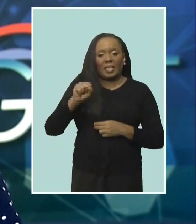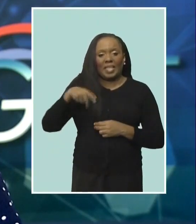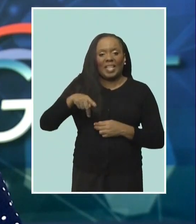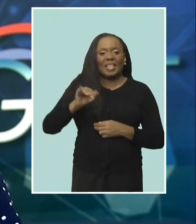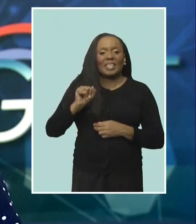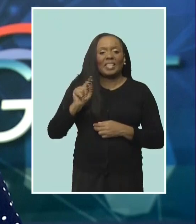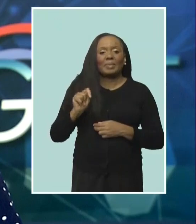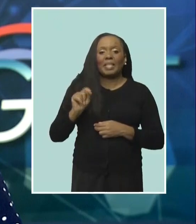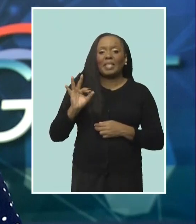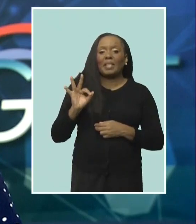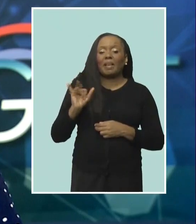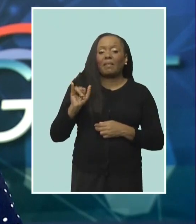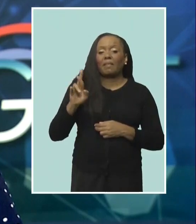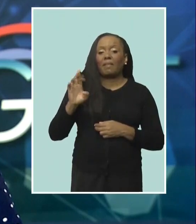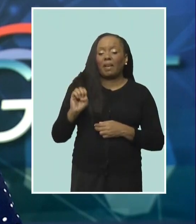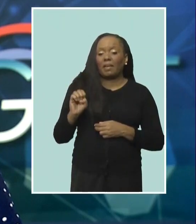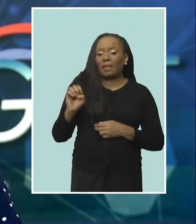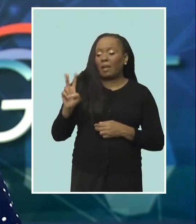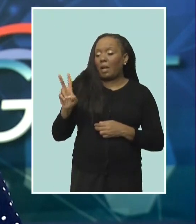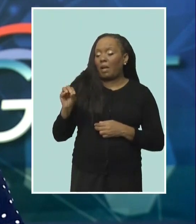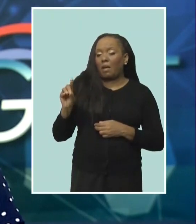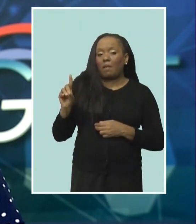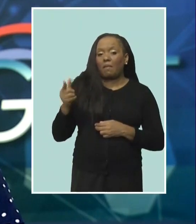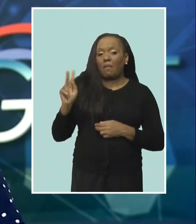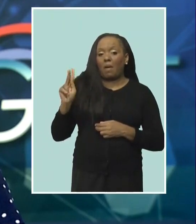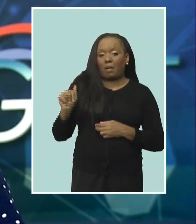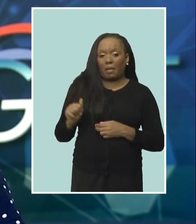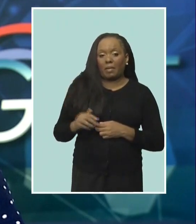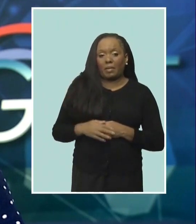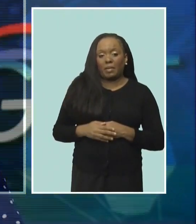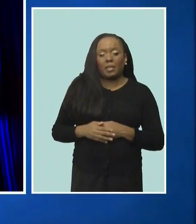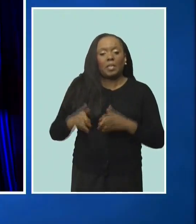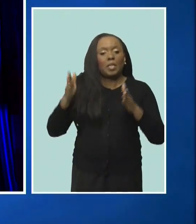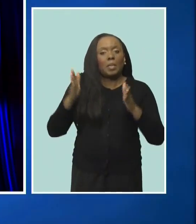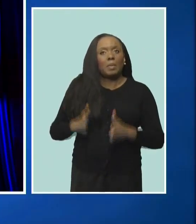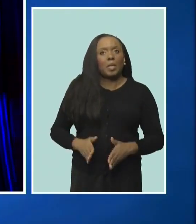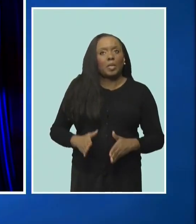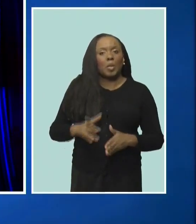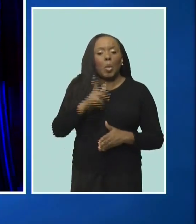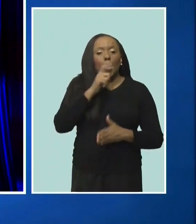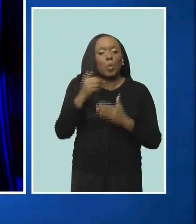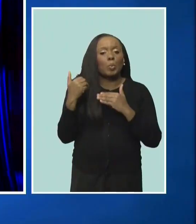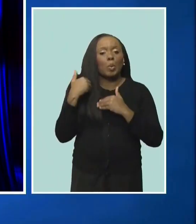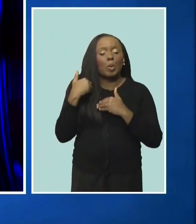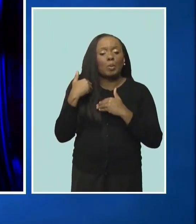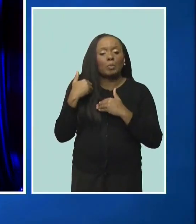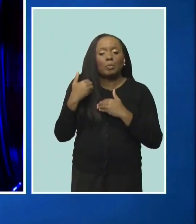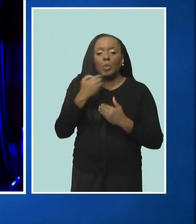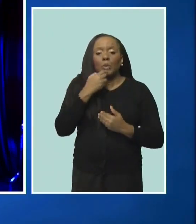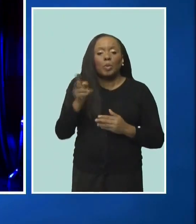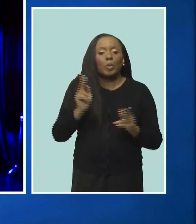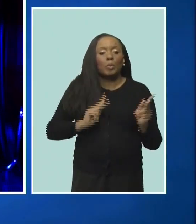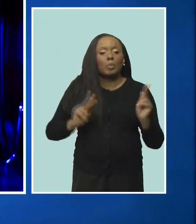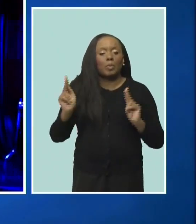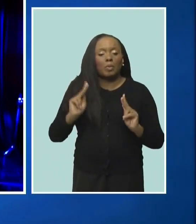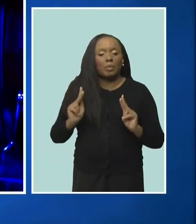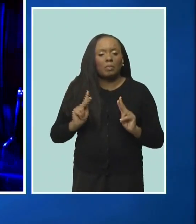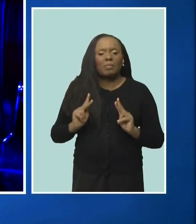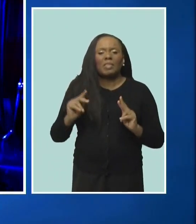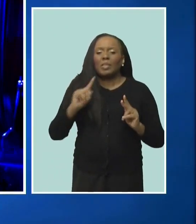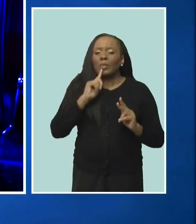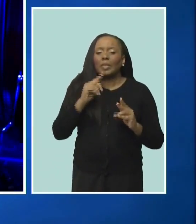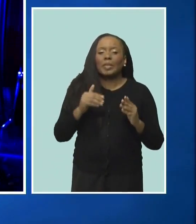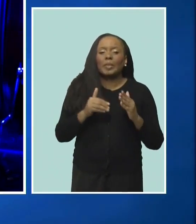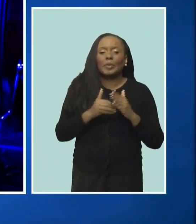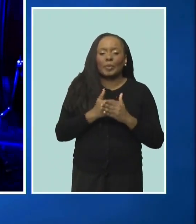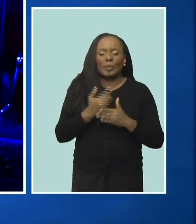at Jeremy's Town in St. James yesterday. Co-founder Peter Odell told specially invited guests Spitfire is just the